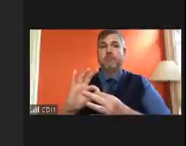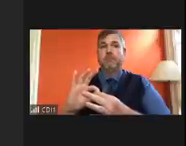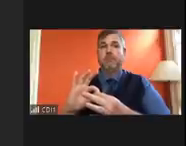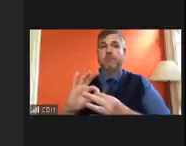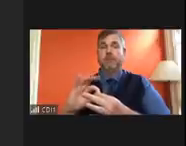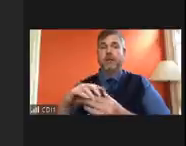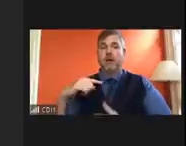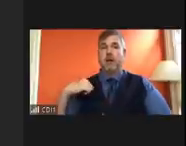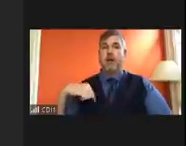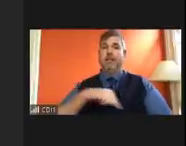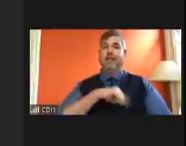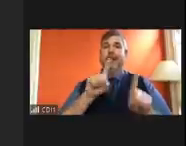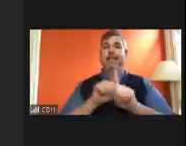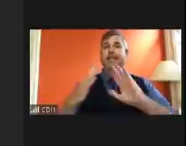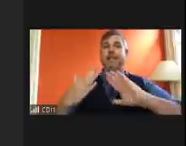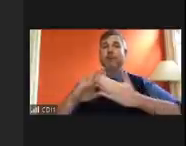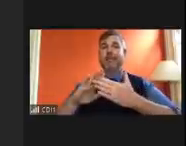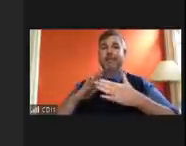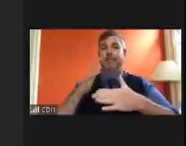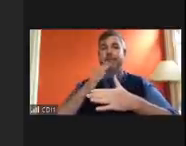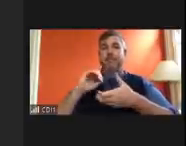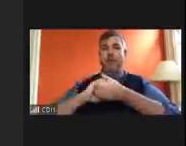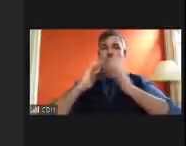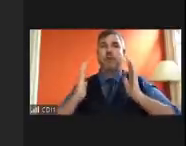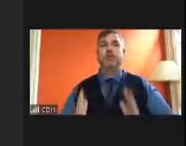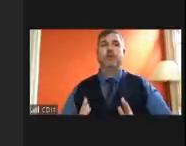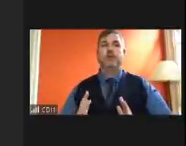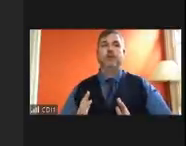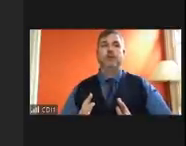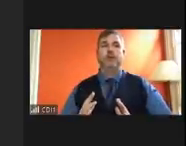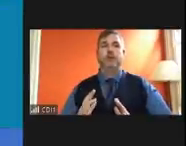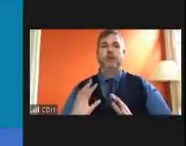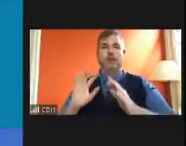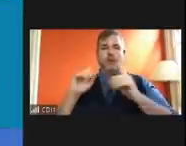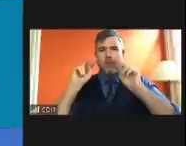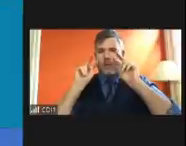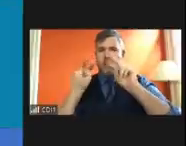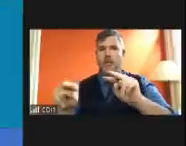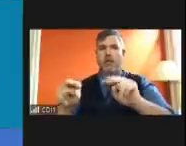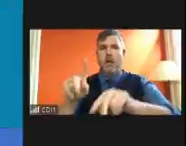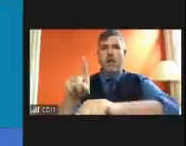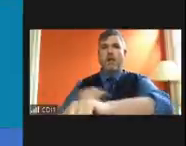long-term care facilities in Marin. Next slide, please.